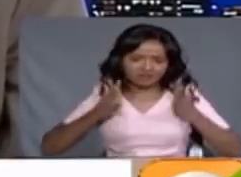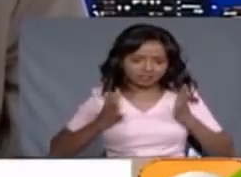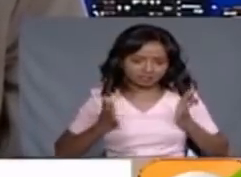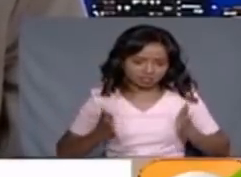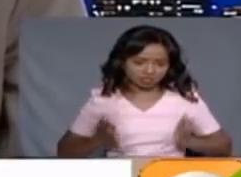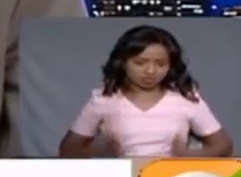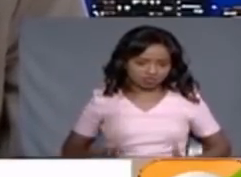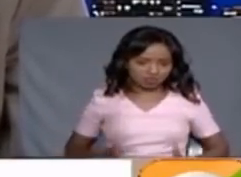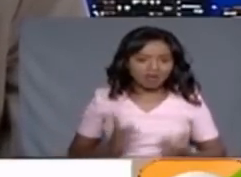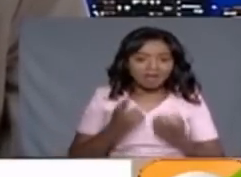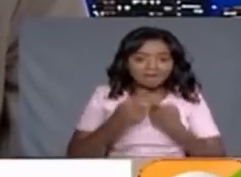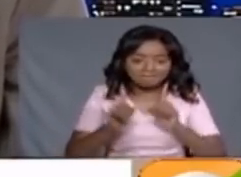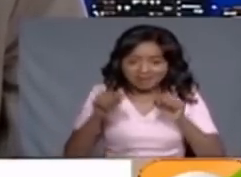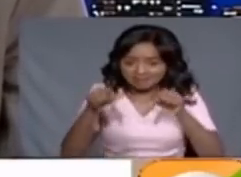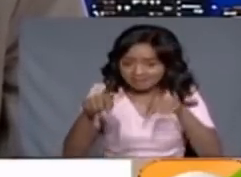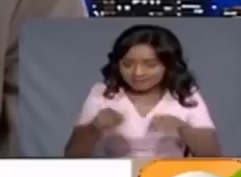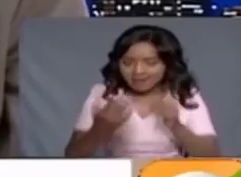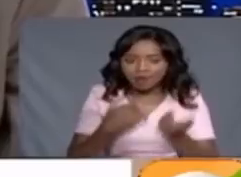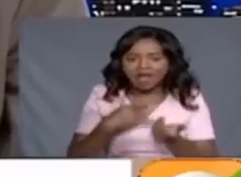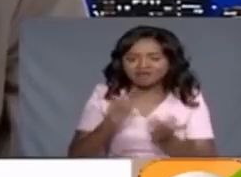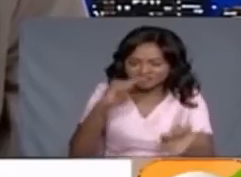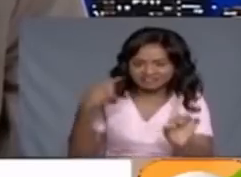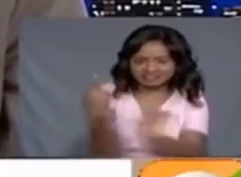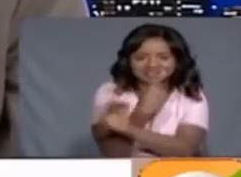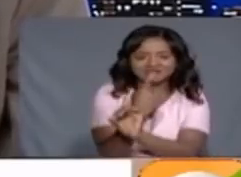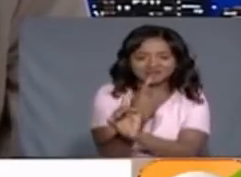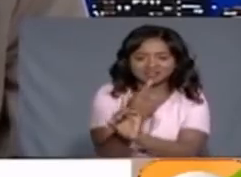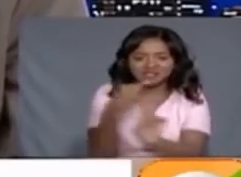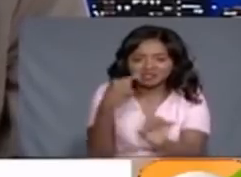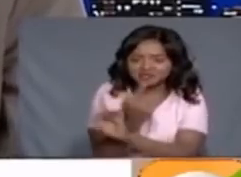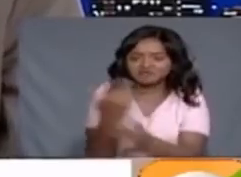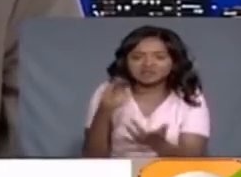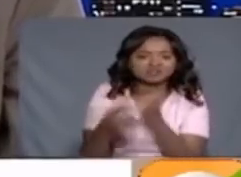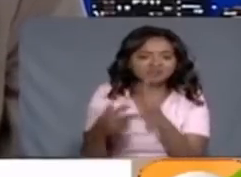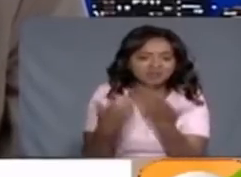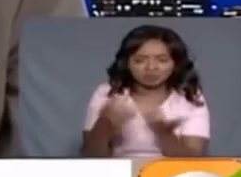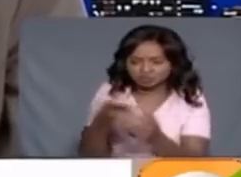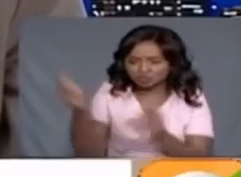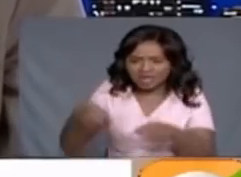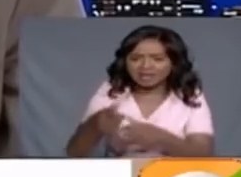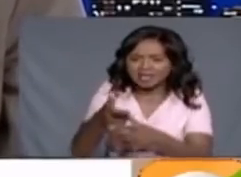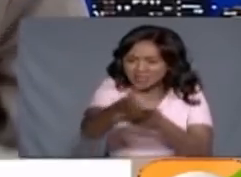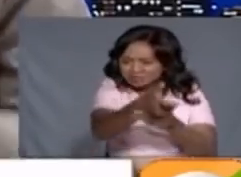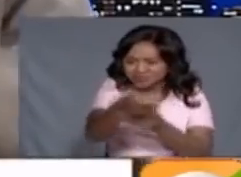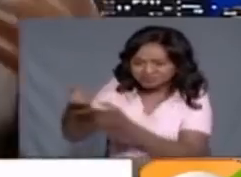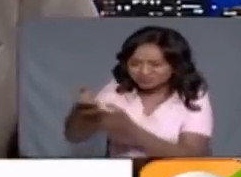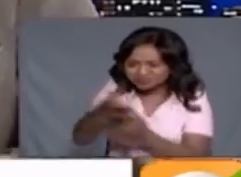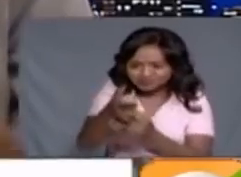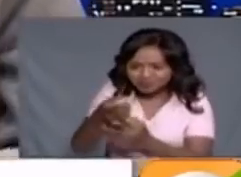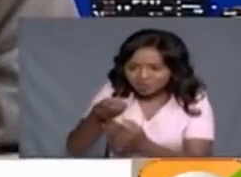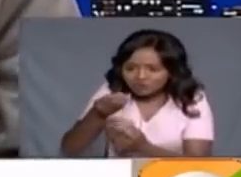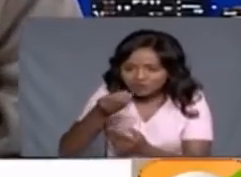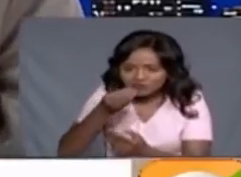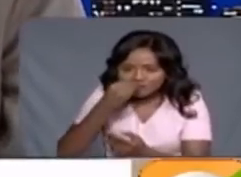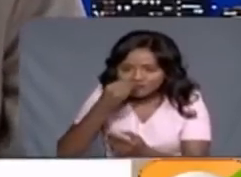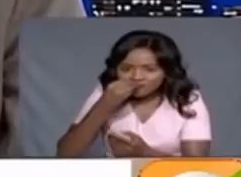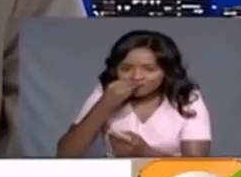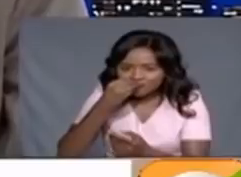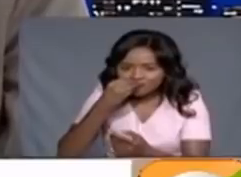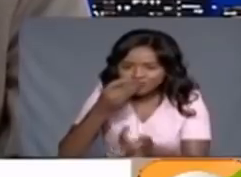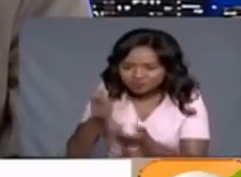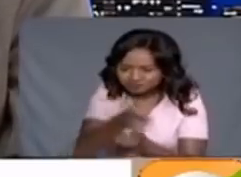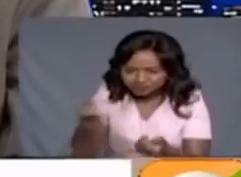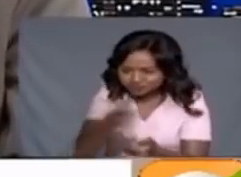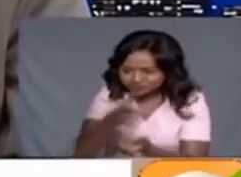break faster. For example, you can spray and within 2-3 days you can eat. That they have already been broken.